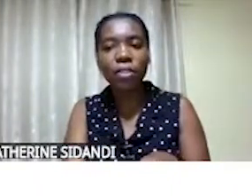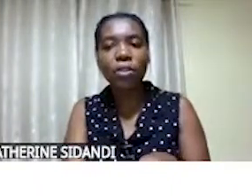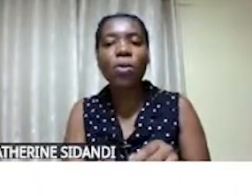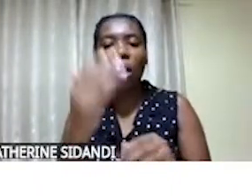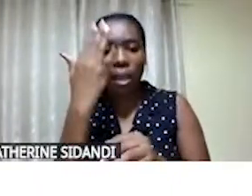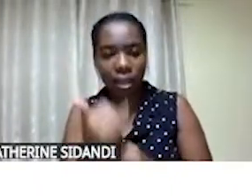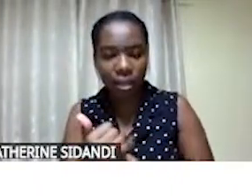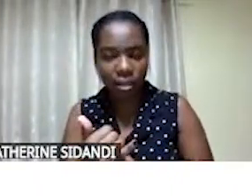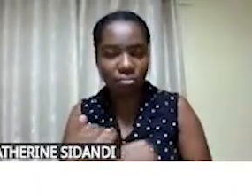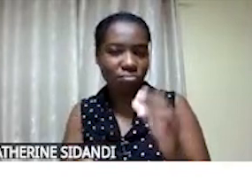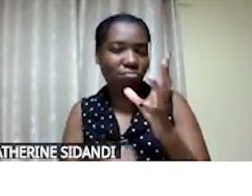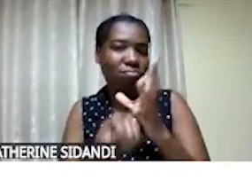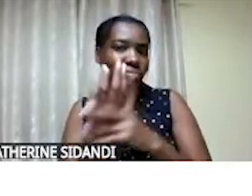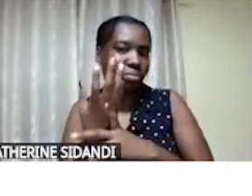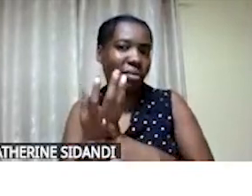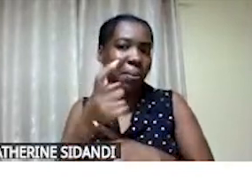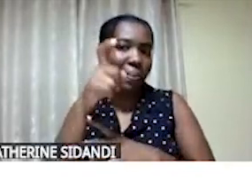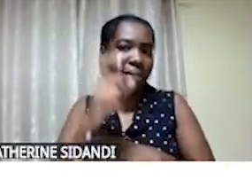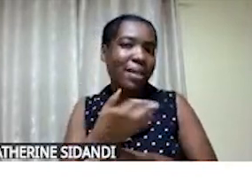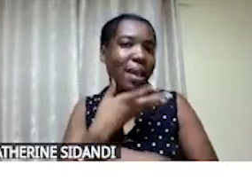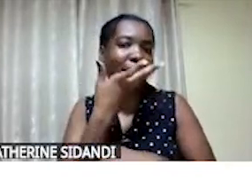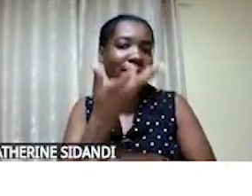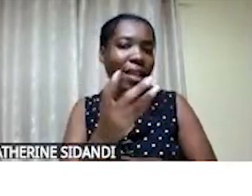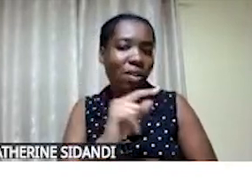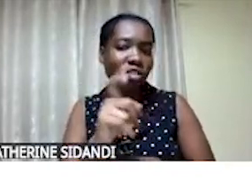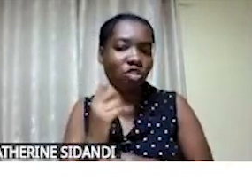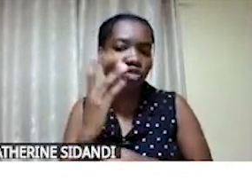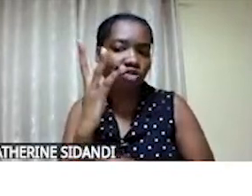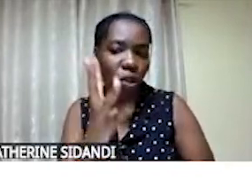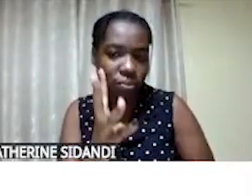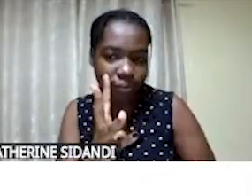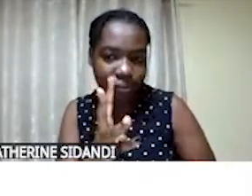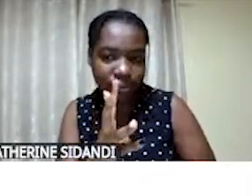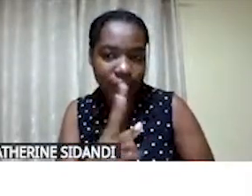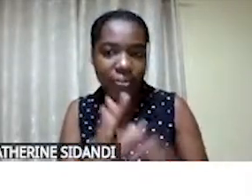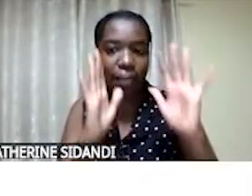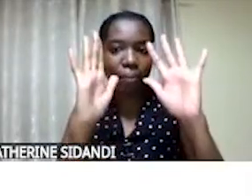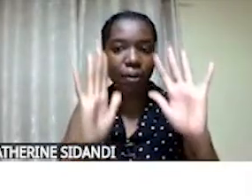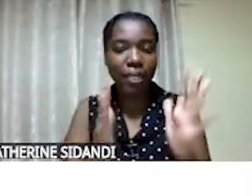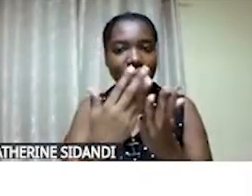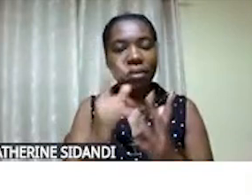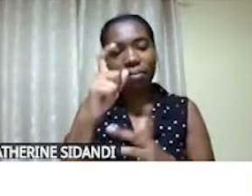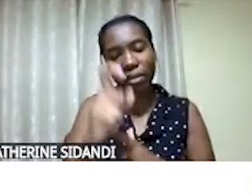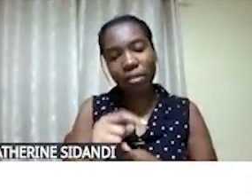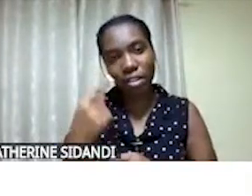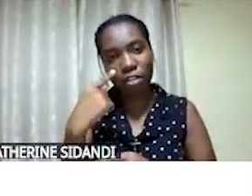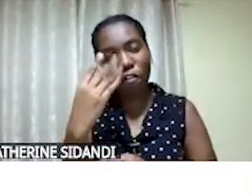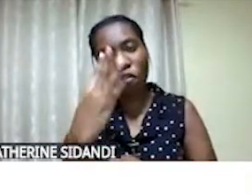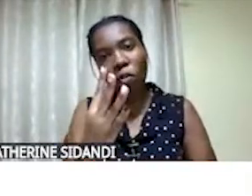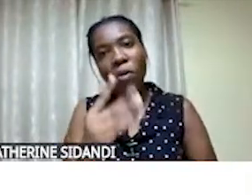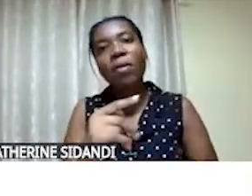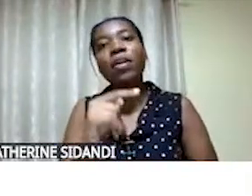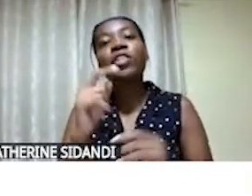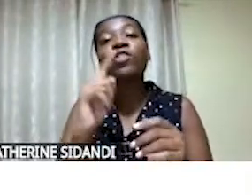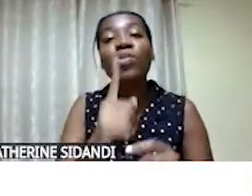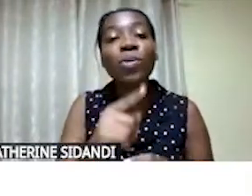you see, you have to answer 4 questions or 4 key things. You want to describe your niche. And if you notice, I'll say